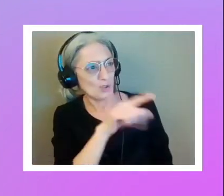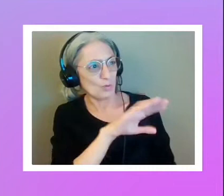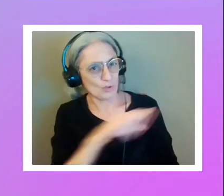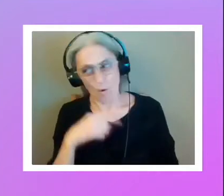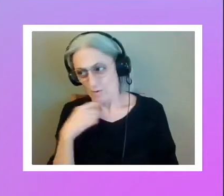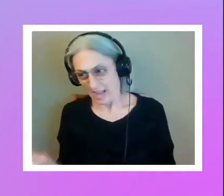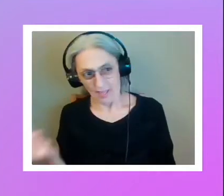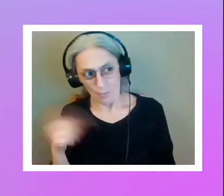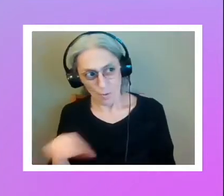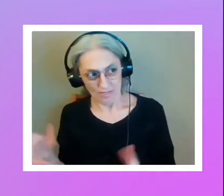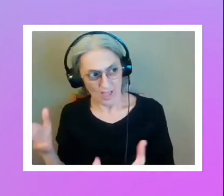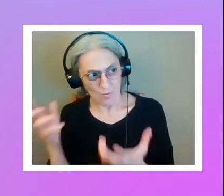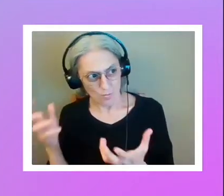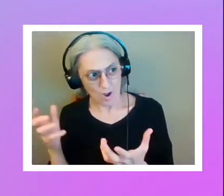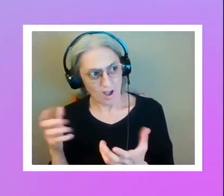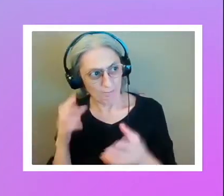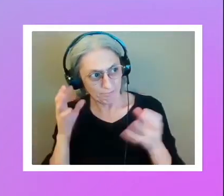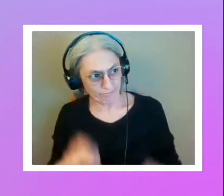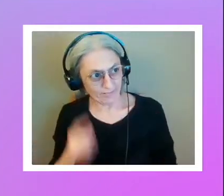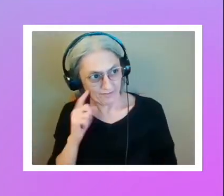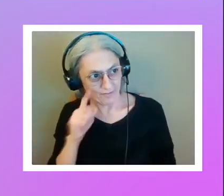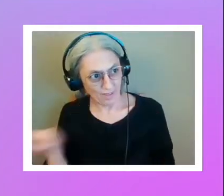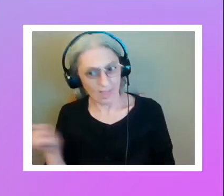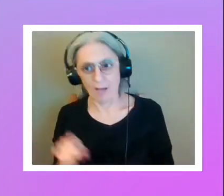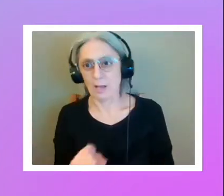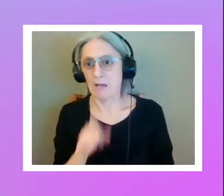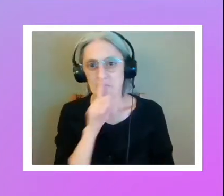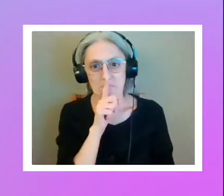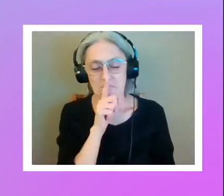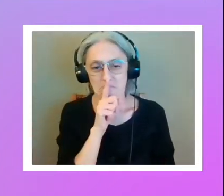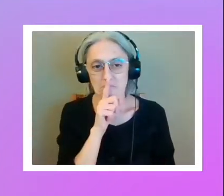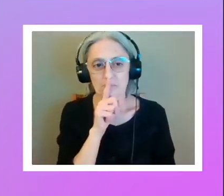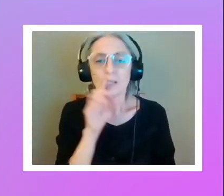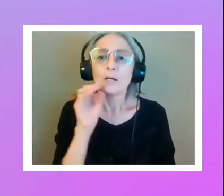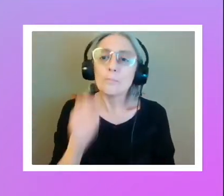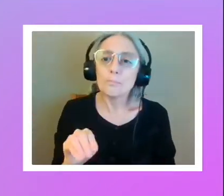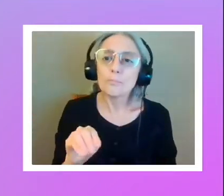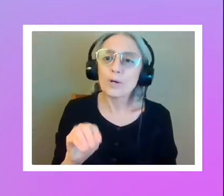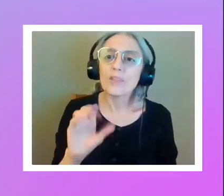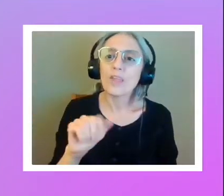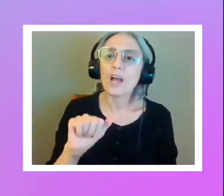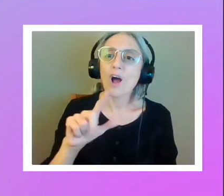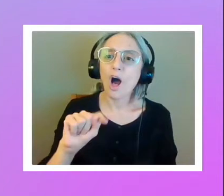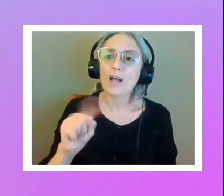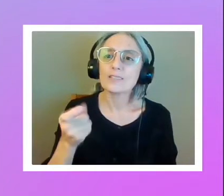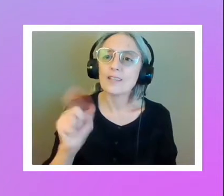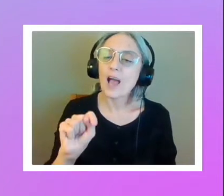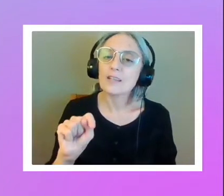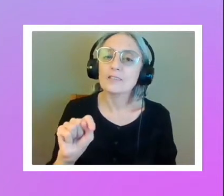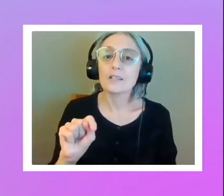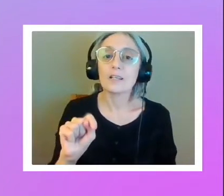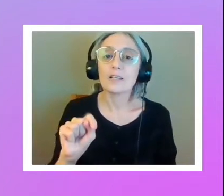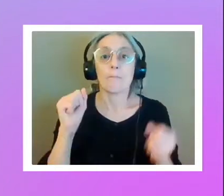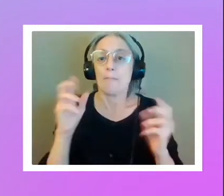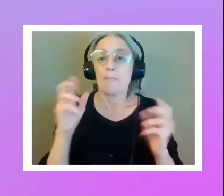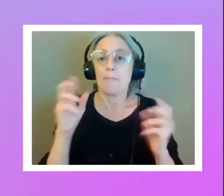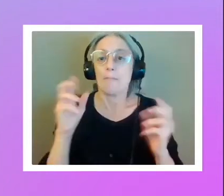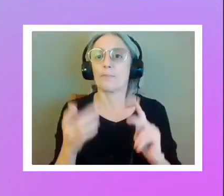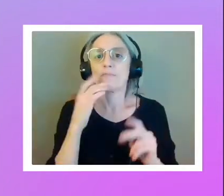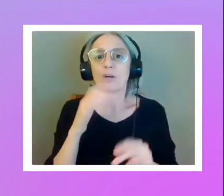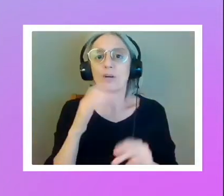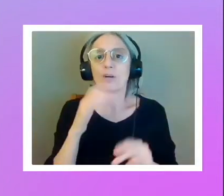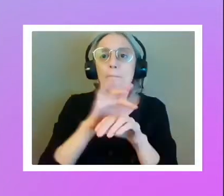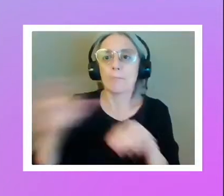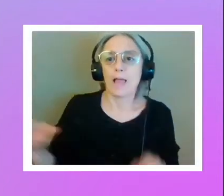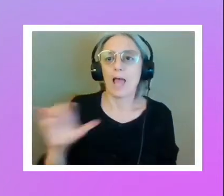want. Put that alt text in there. A lot of people would rather have a blank alt text or just a simple